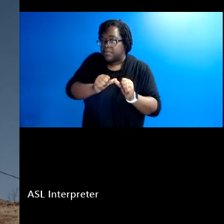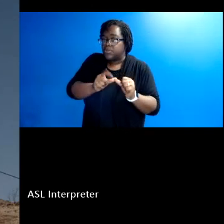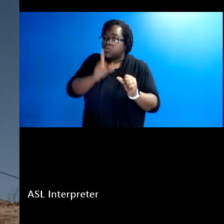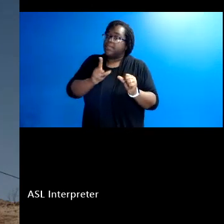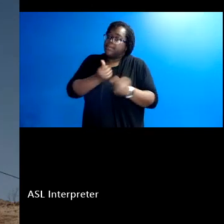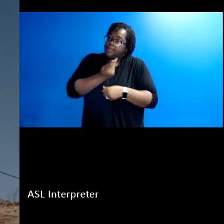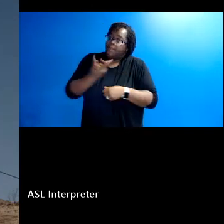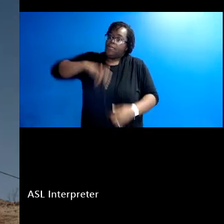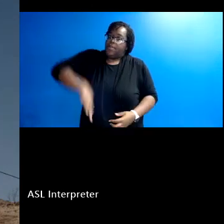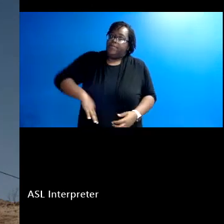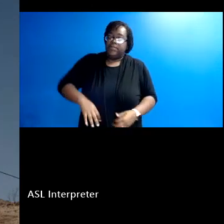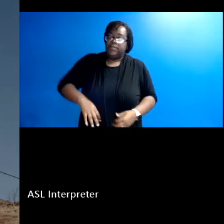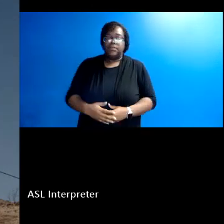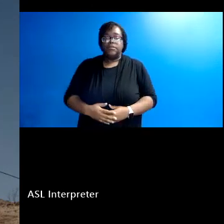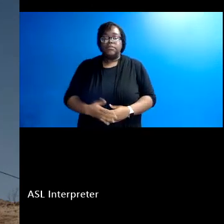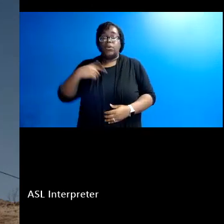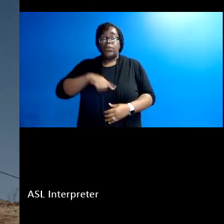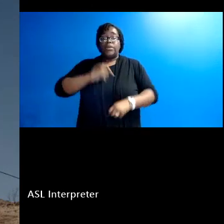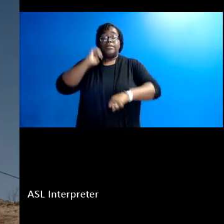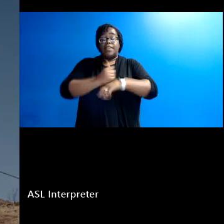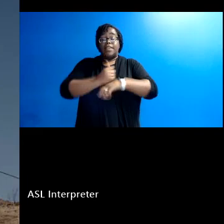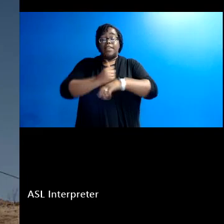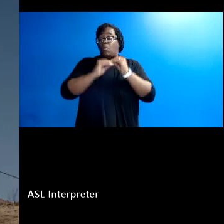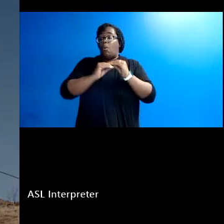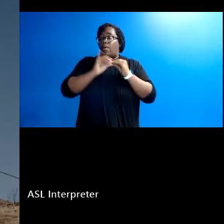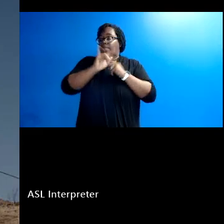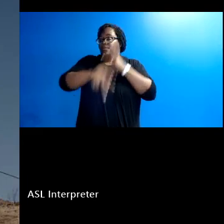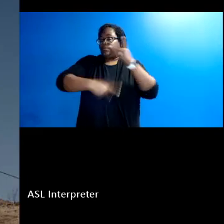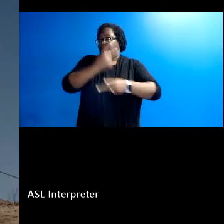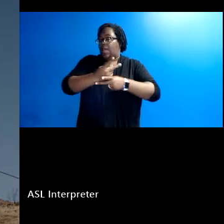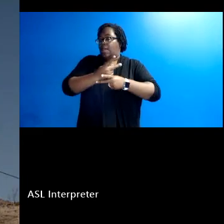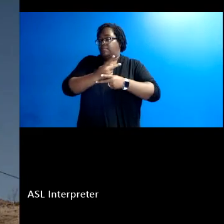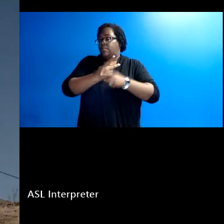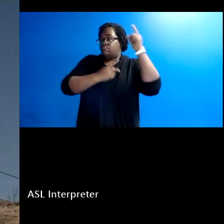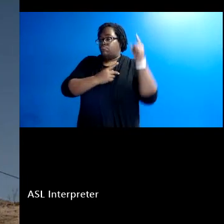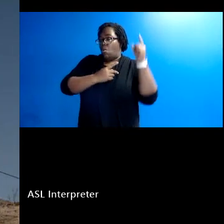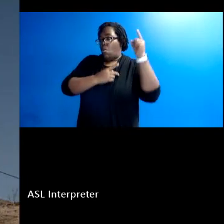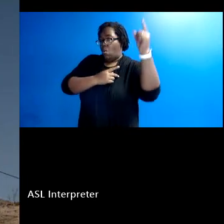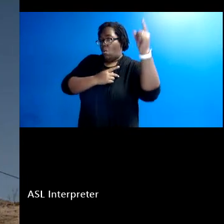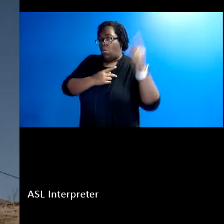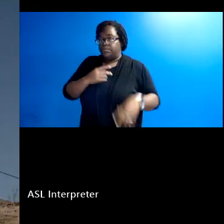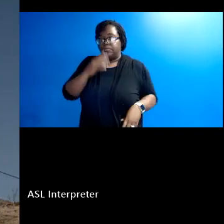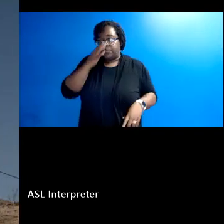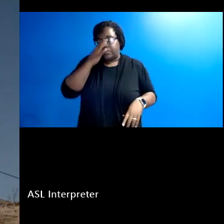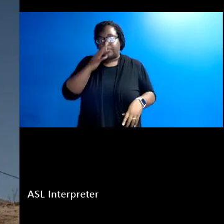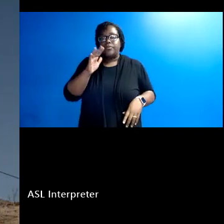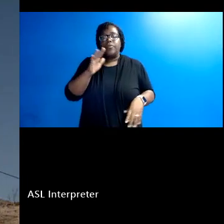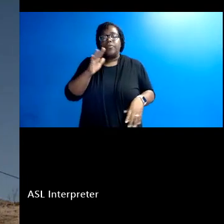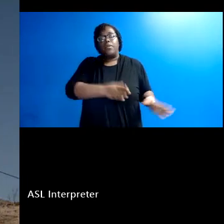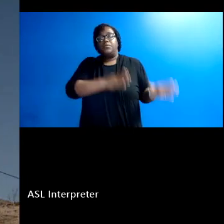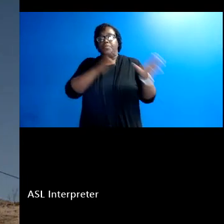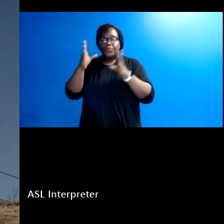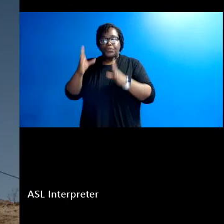benefits. And so we're deploying more and more of those types of poles throughout our system. As we continue on, the next way